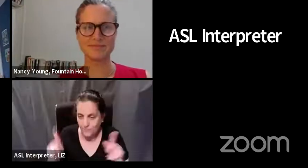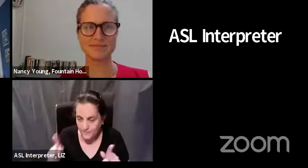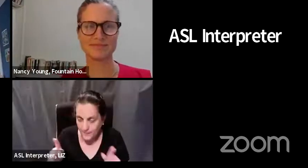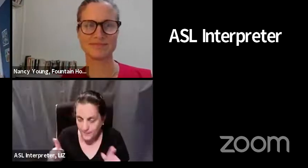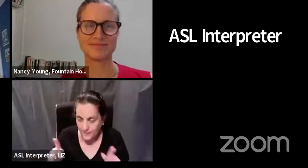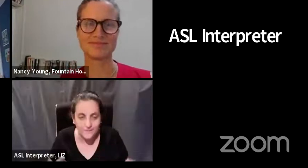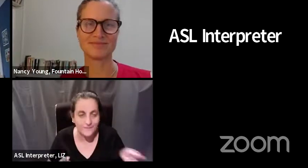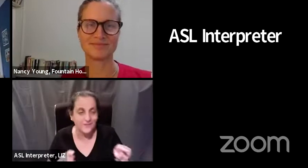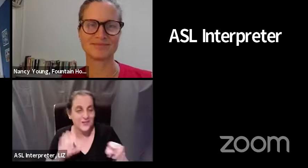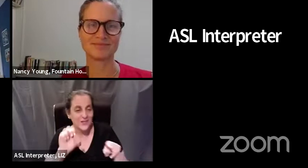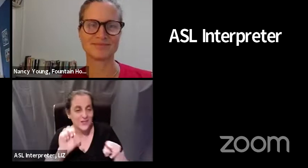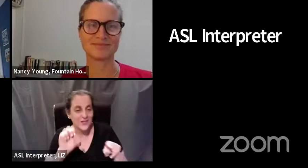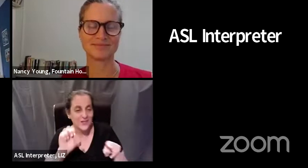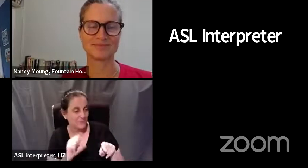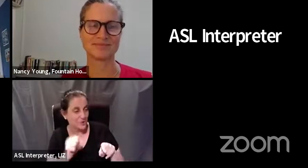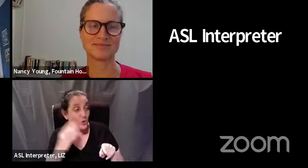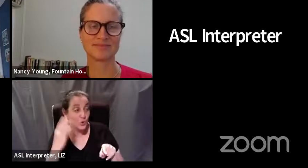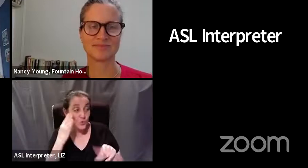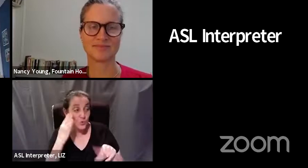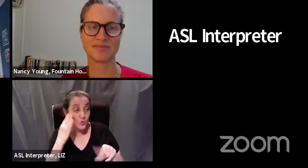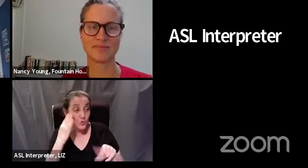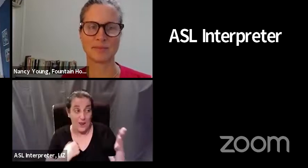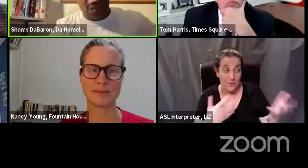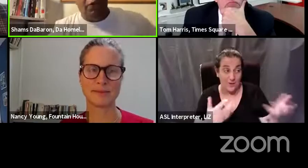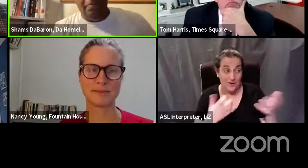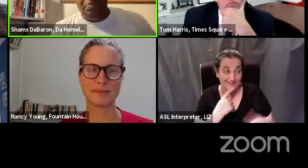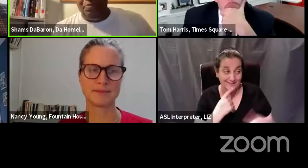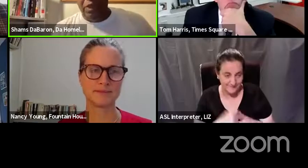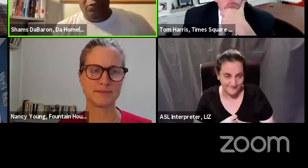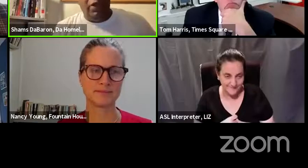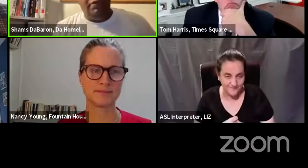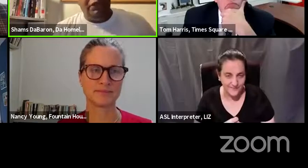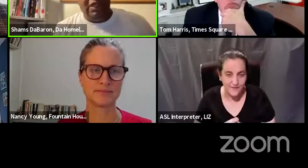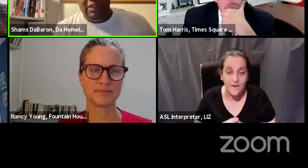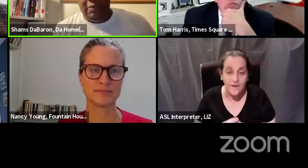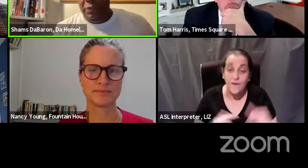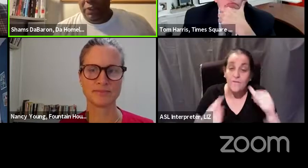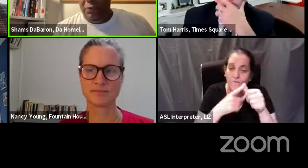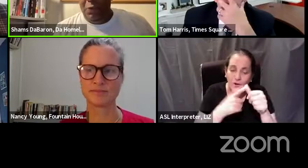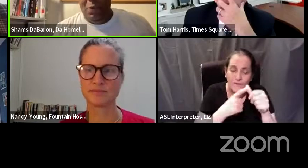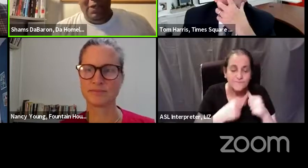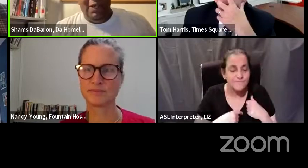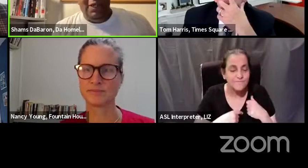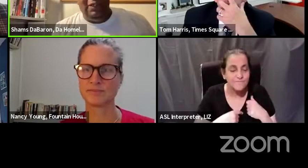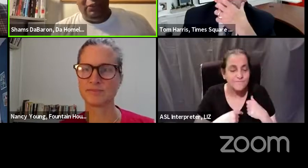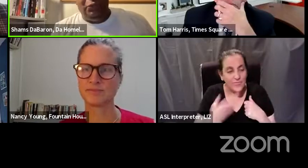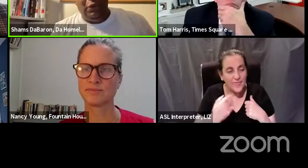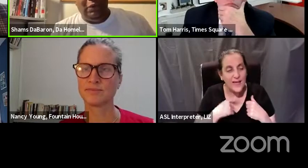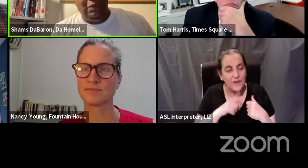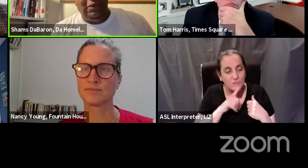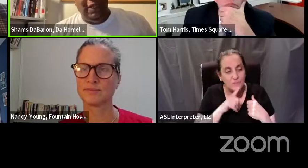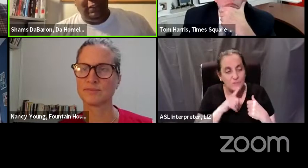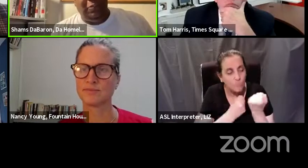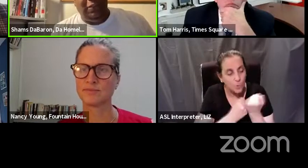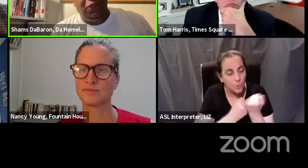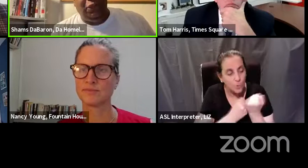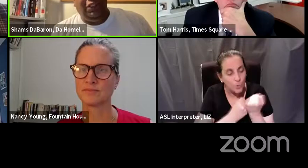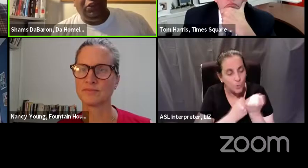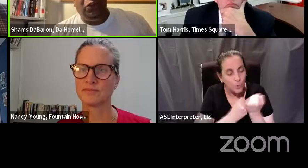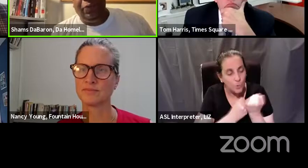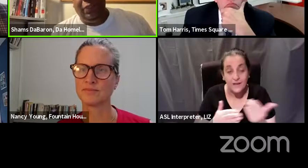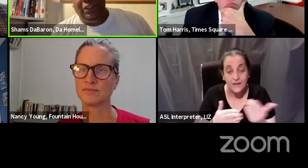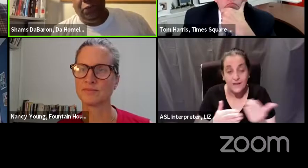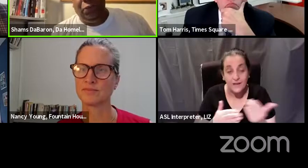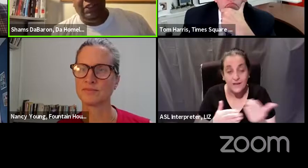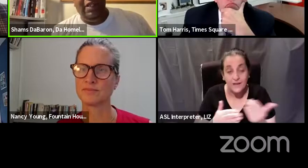say. I think we have to turn, first of all, one of the things that I'm pushing for is for the next